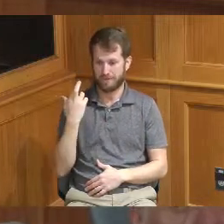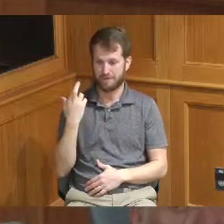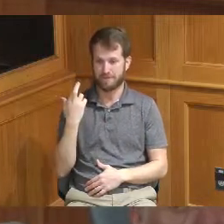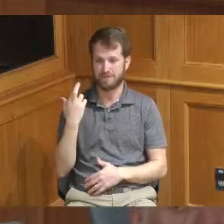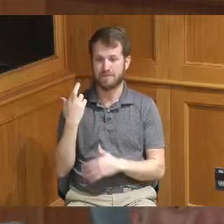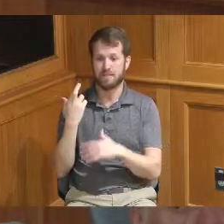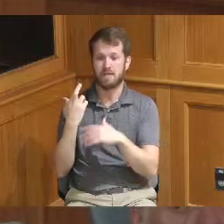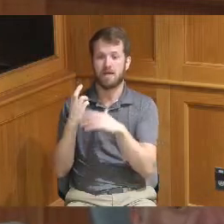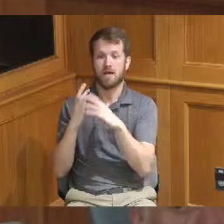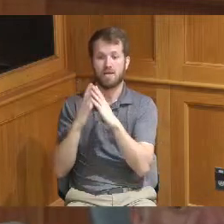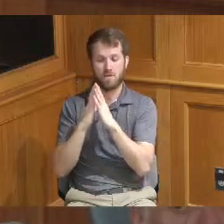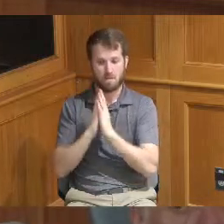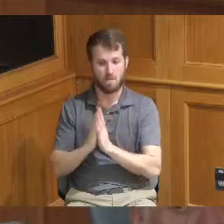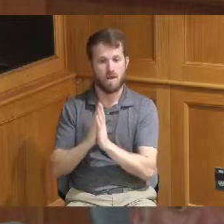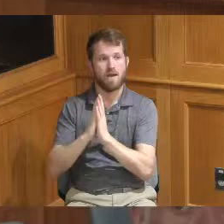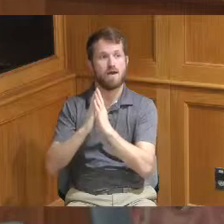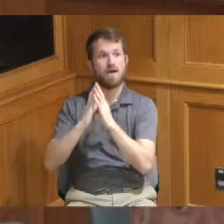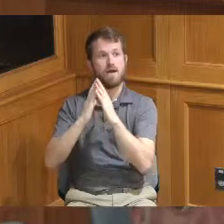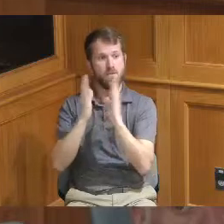prayer prepared and